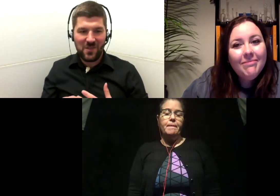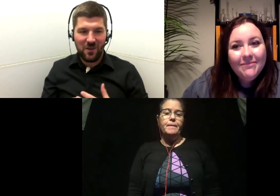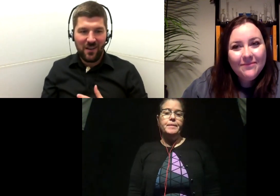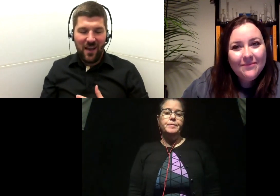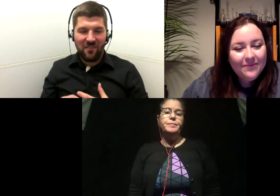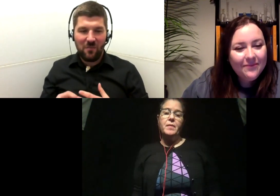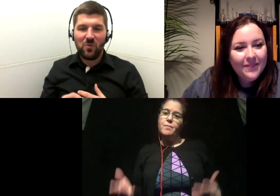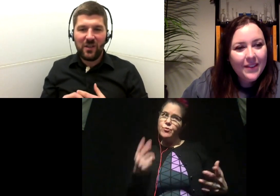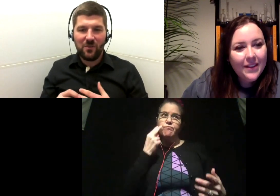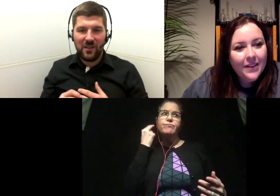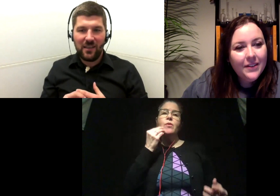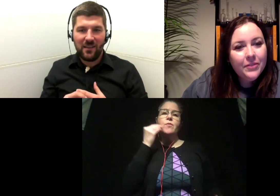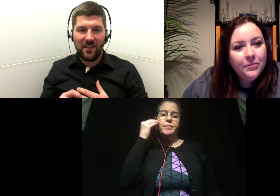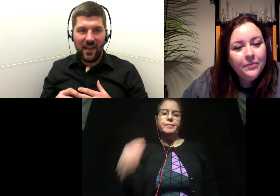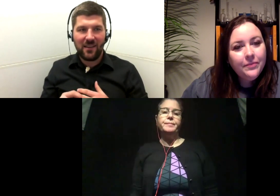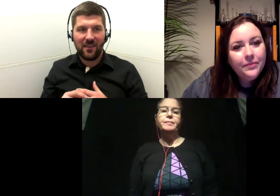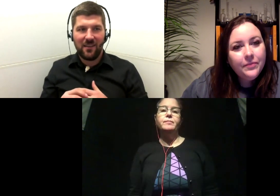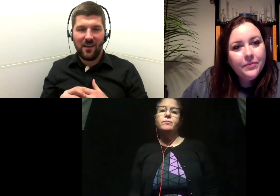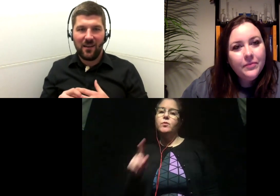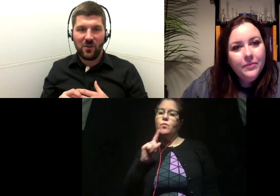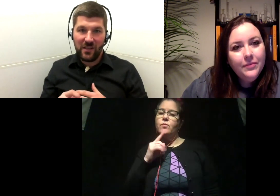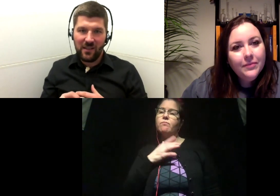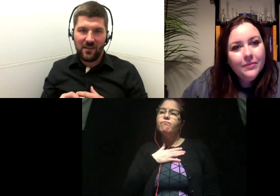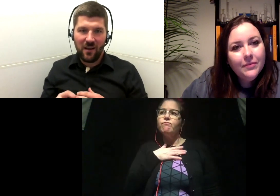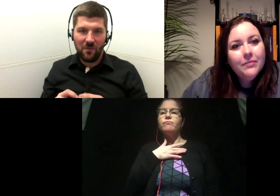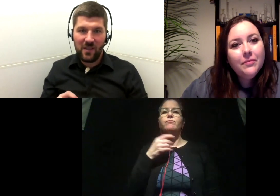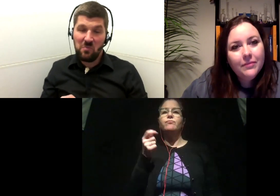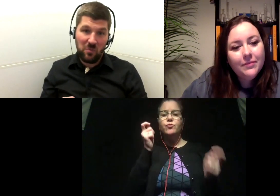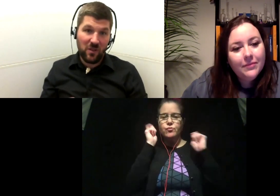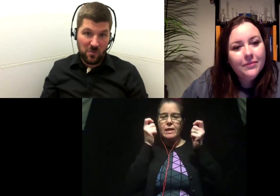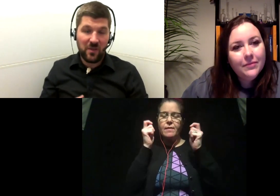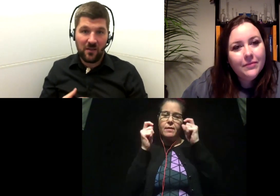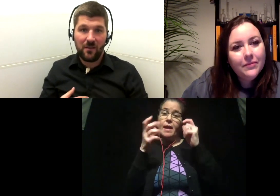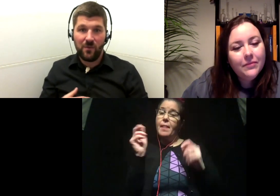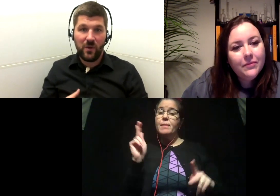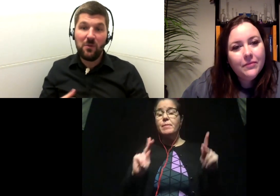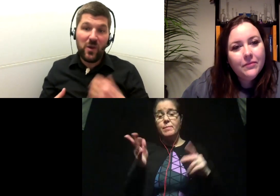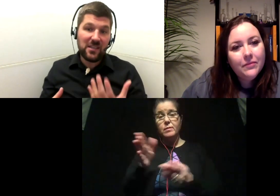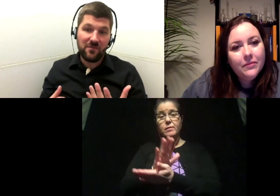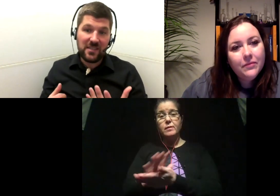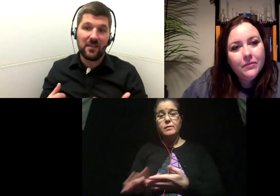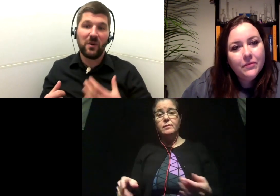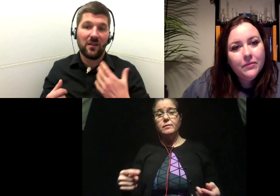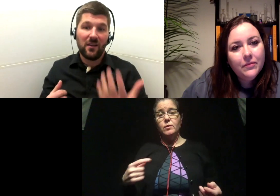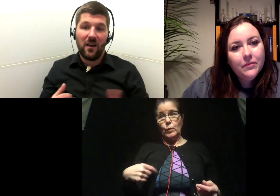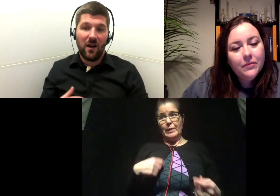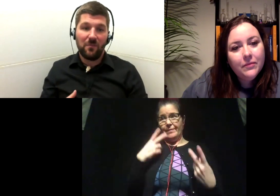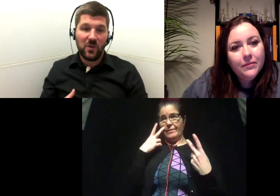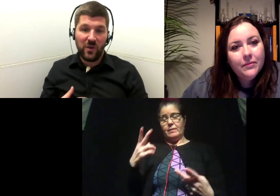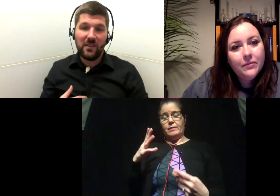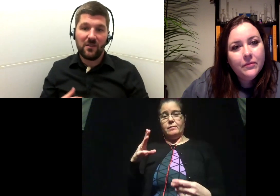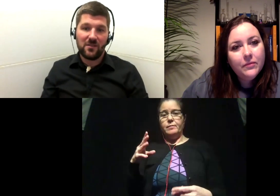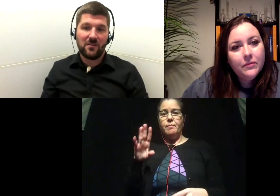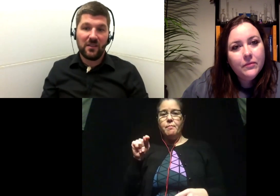home. So I've come to really, really like Greenland and the people. We just visit, but